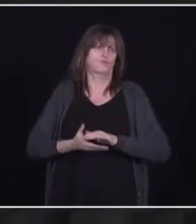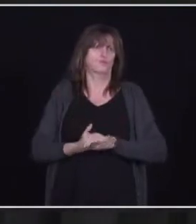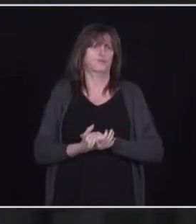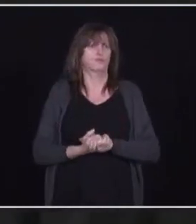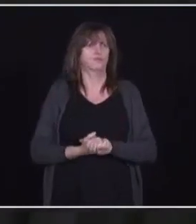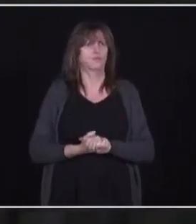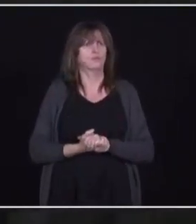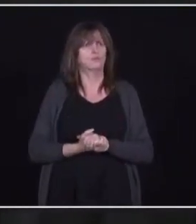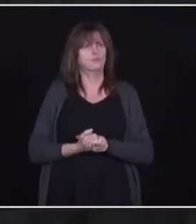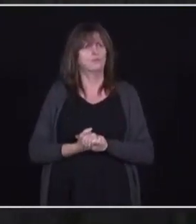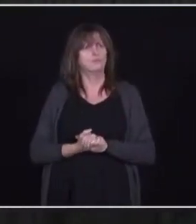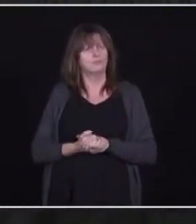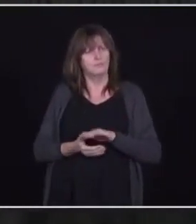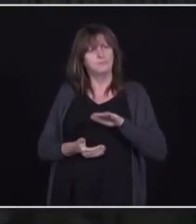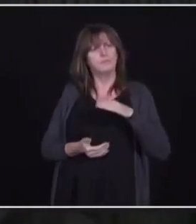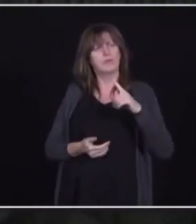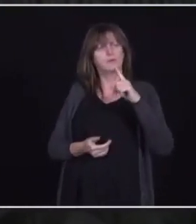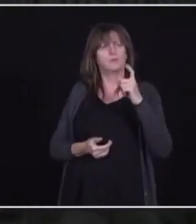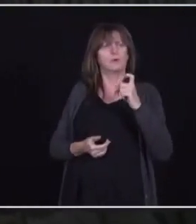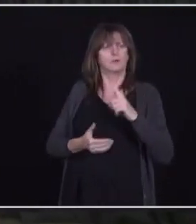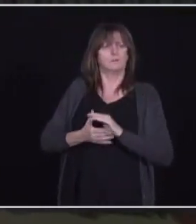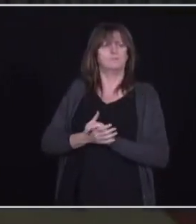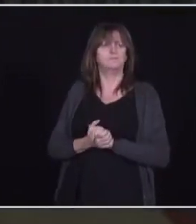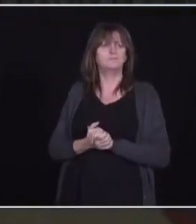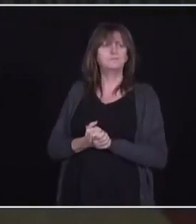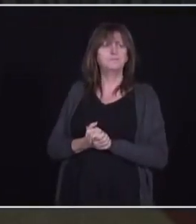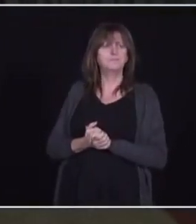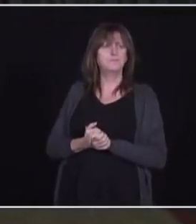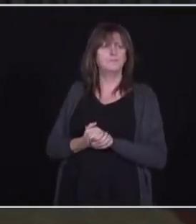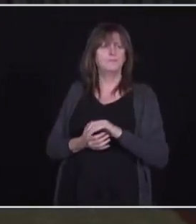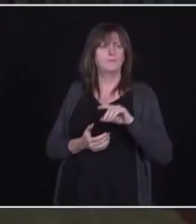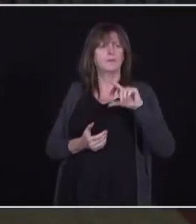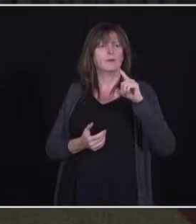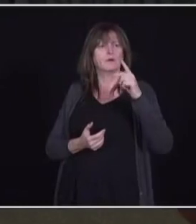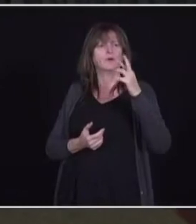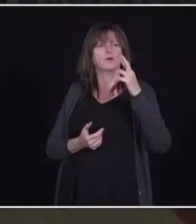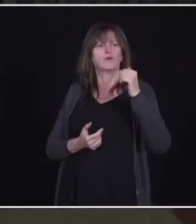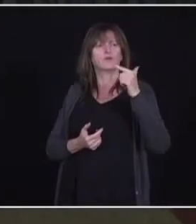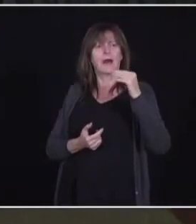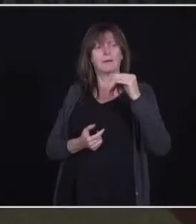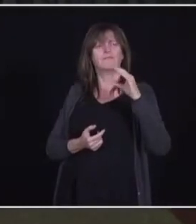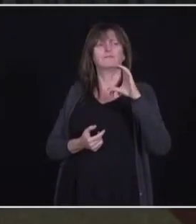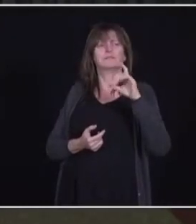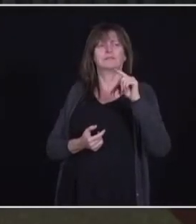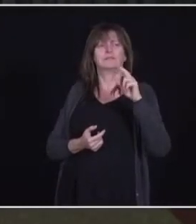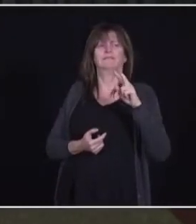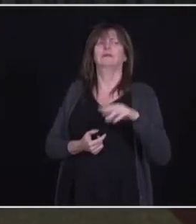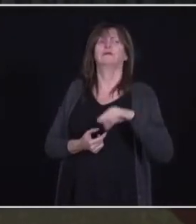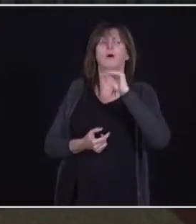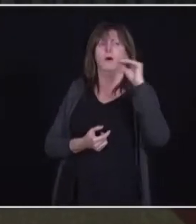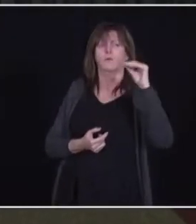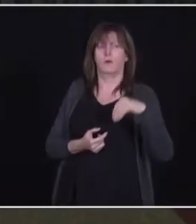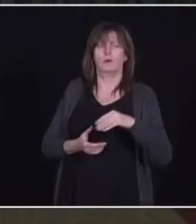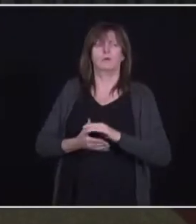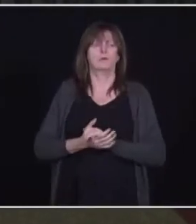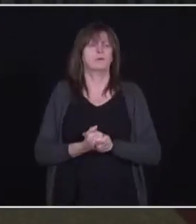Your next question comes from Graham Richardson with CTV Ottawa. Please go ahead. Hi there. Practical question for the